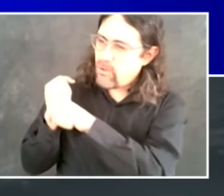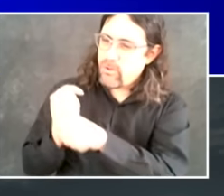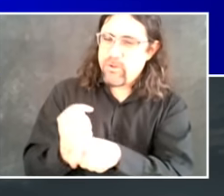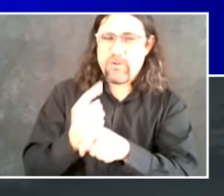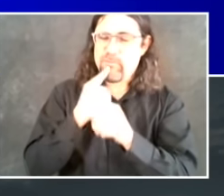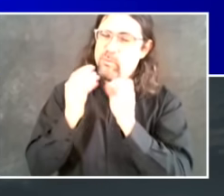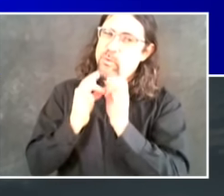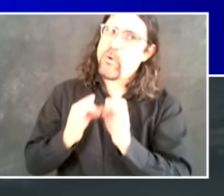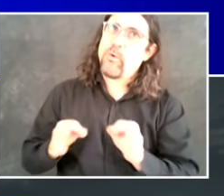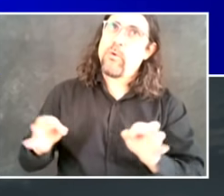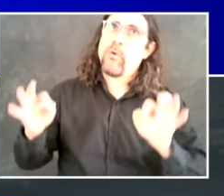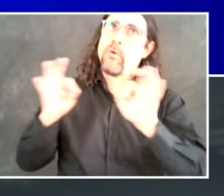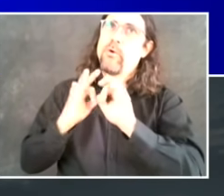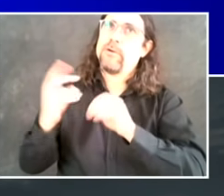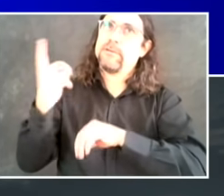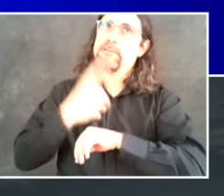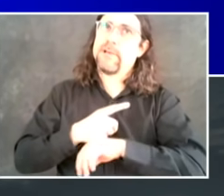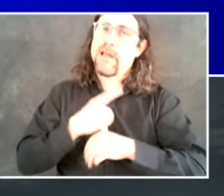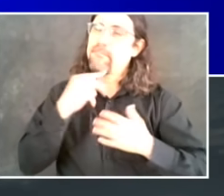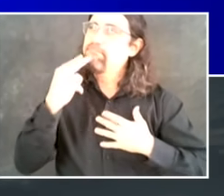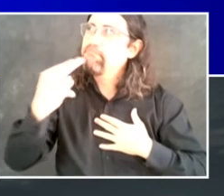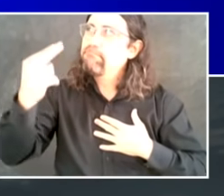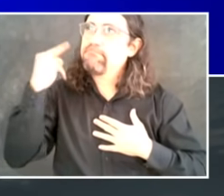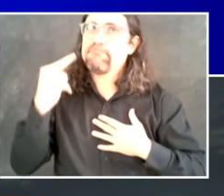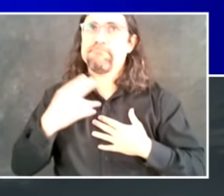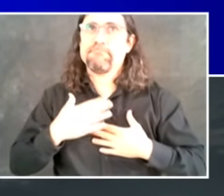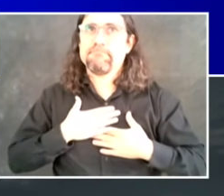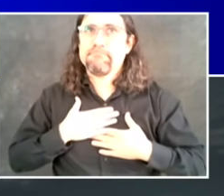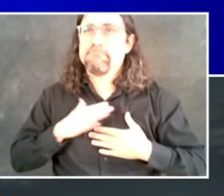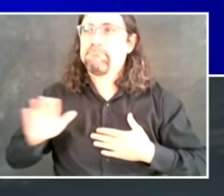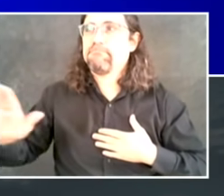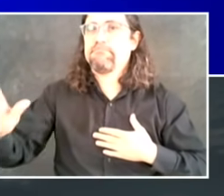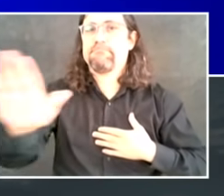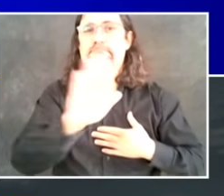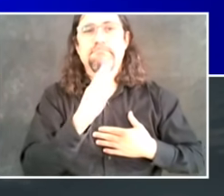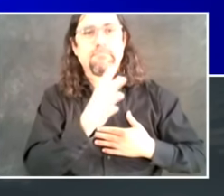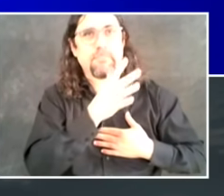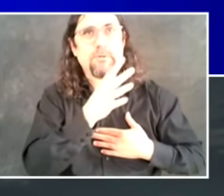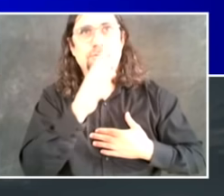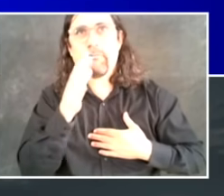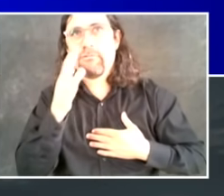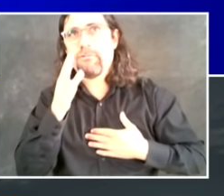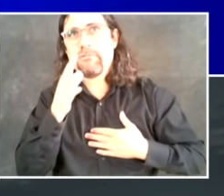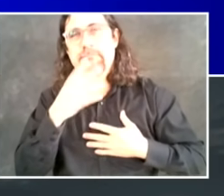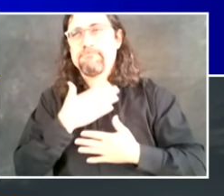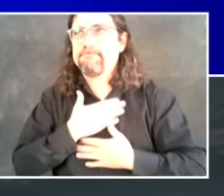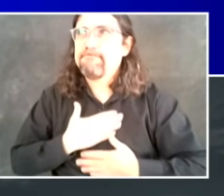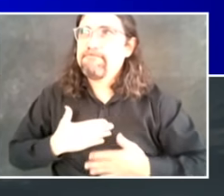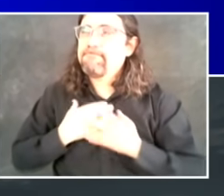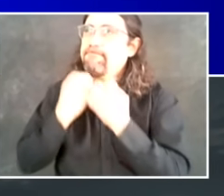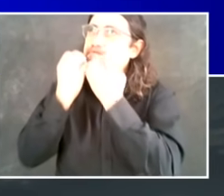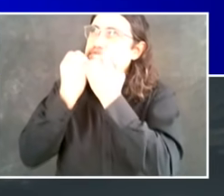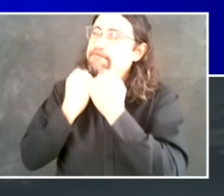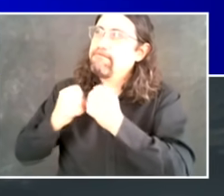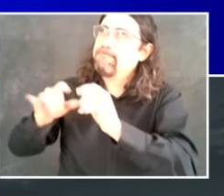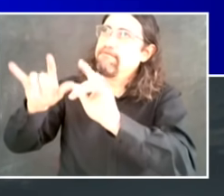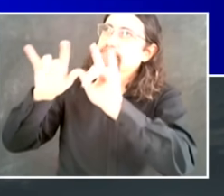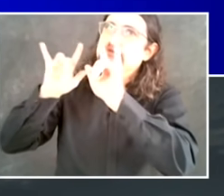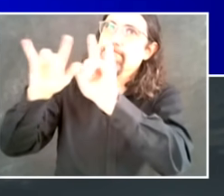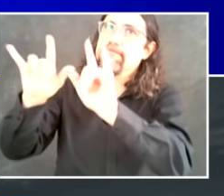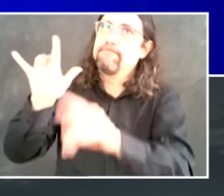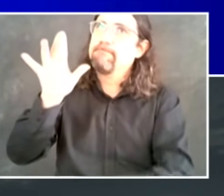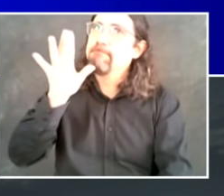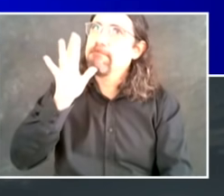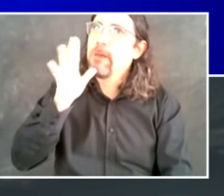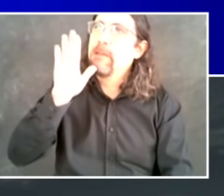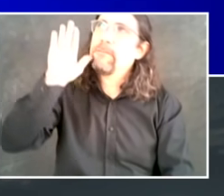deep appreciation to, in our case, the mothers in our life, but every family, remembering